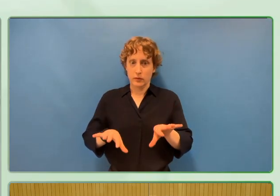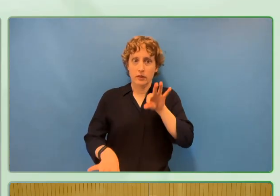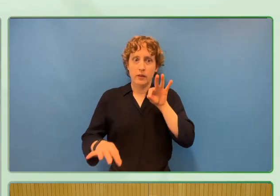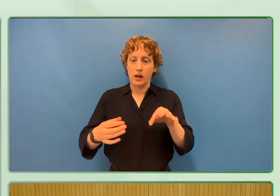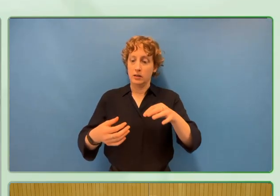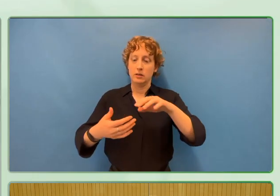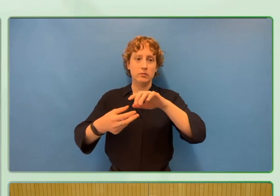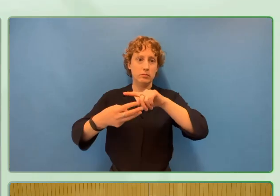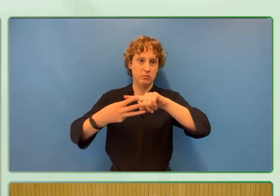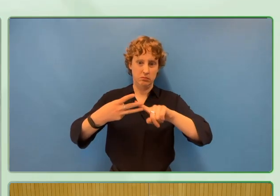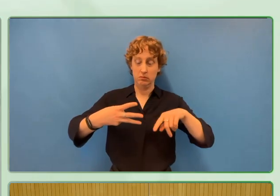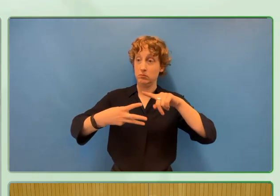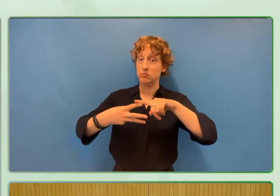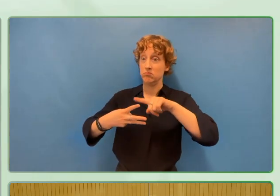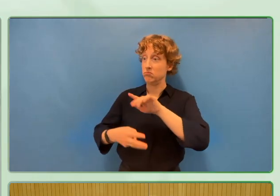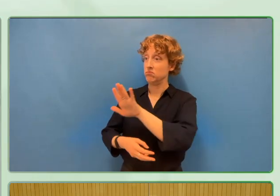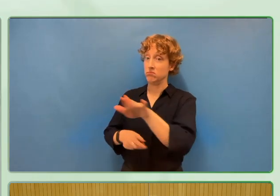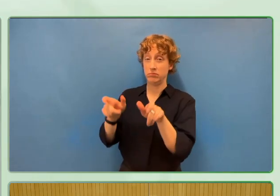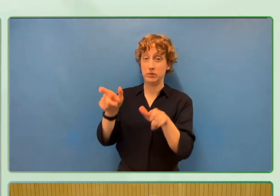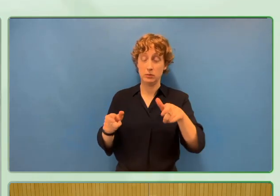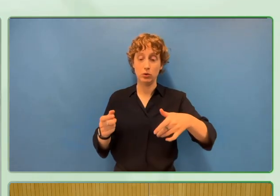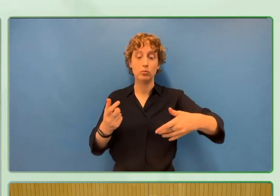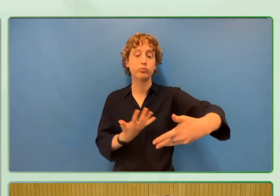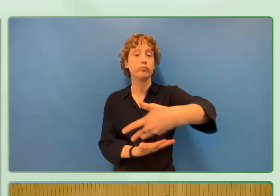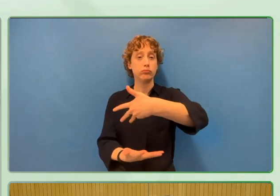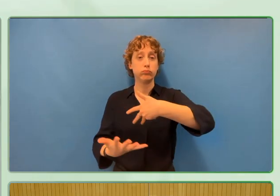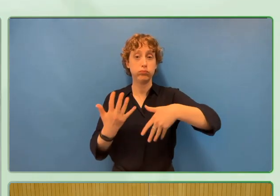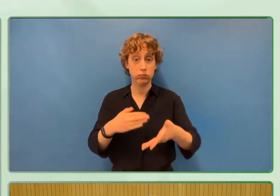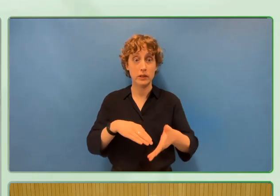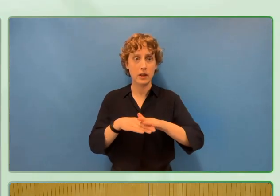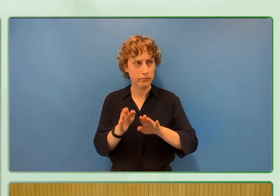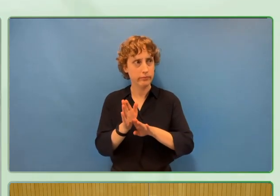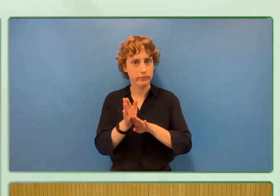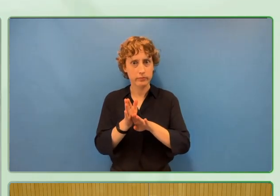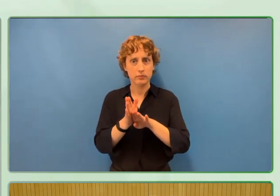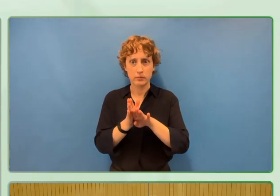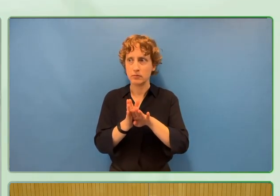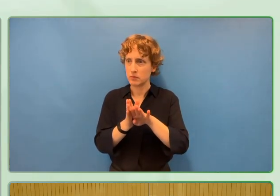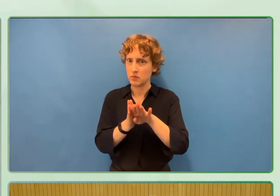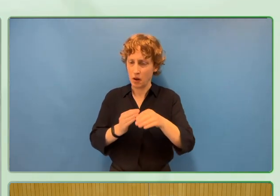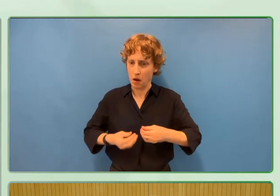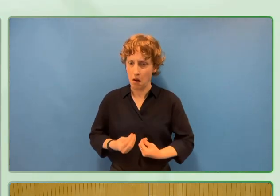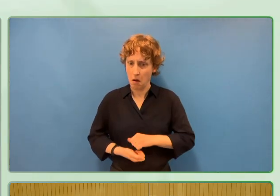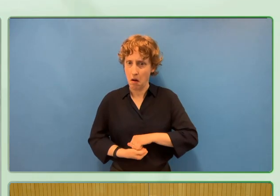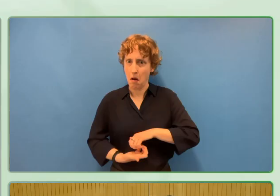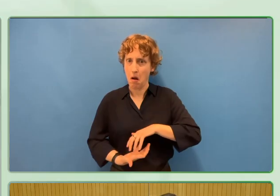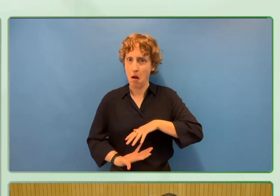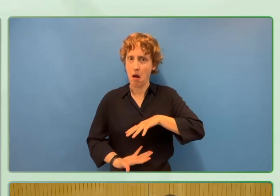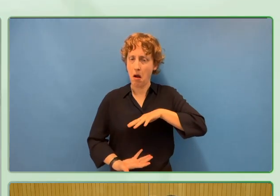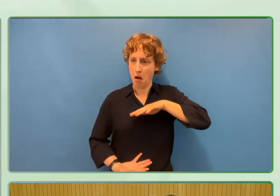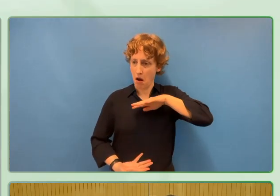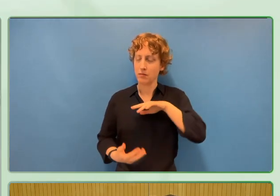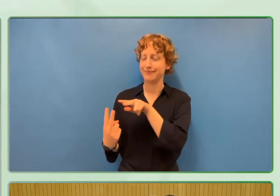friends and colleagues, and people are using the apps together. And that was the basic idea when this couple from Finland, they started